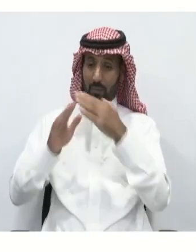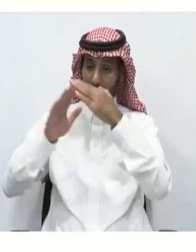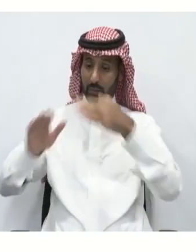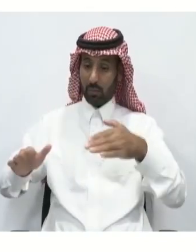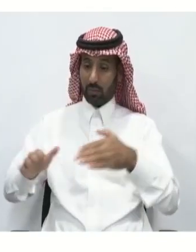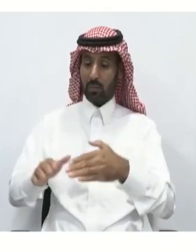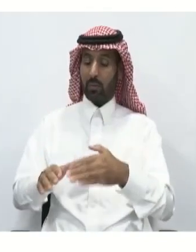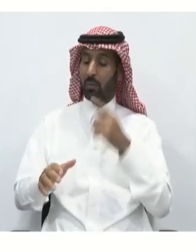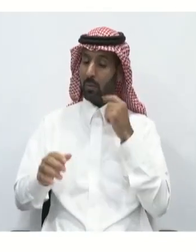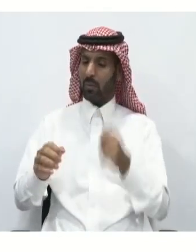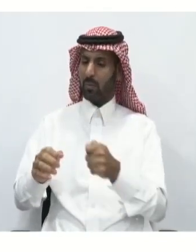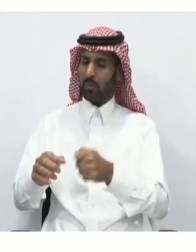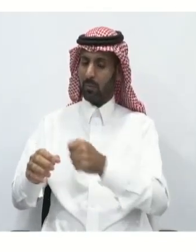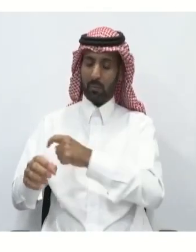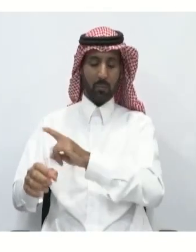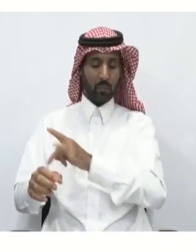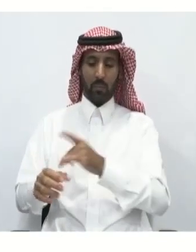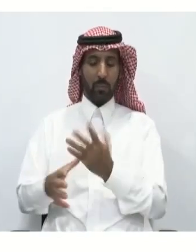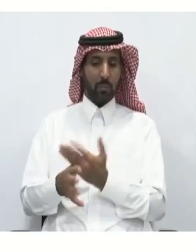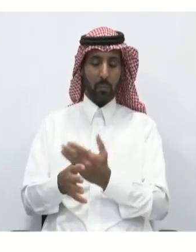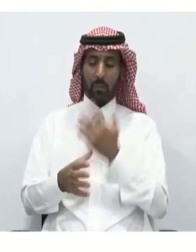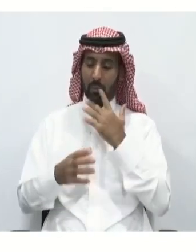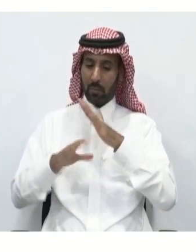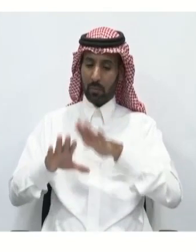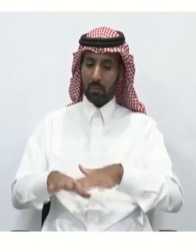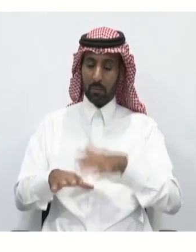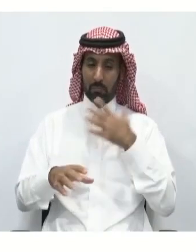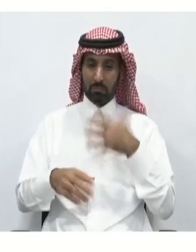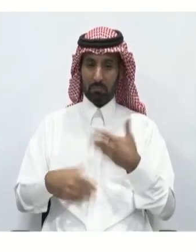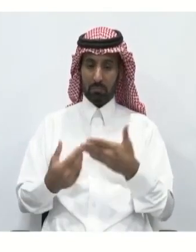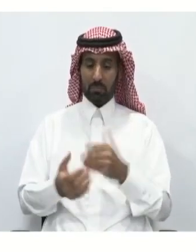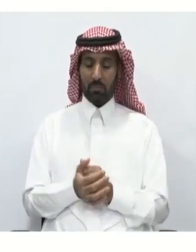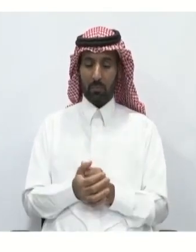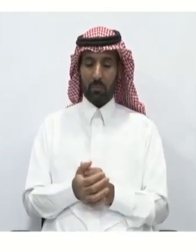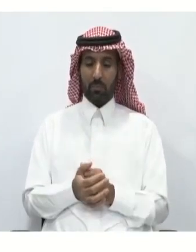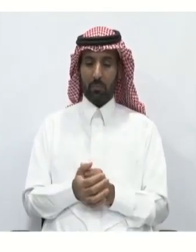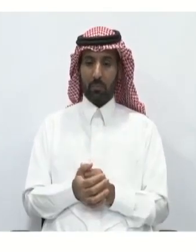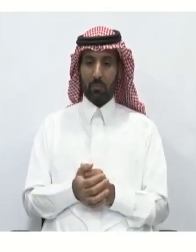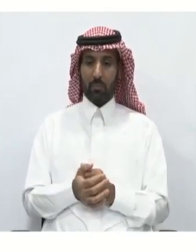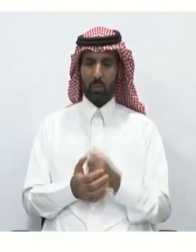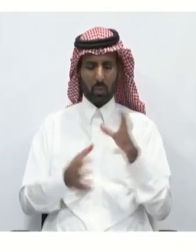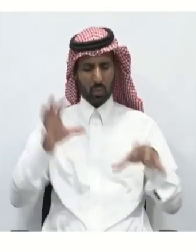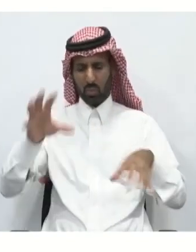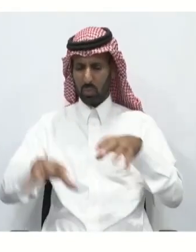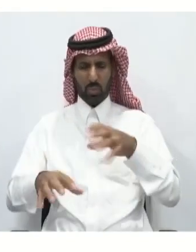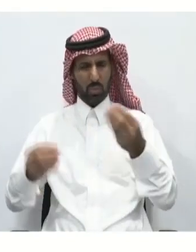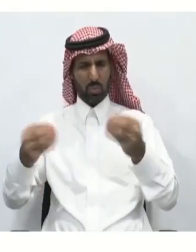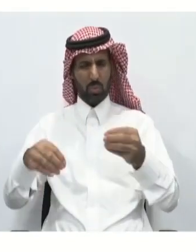comfortable bungalows and on the ground. The only problem is it gets very crowded on